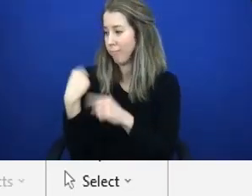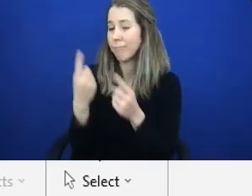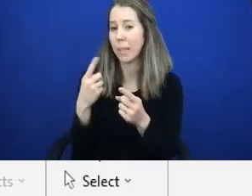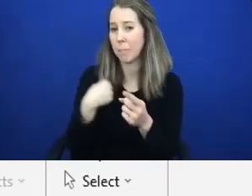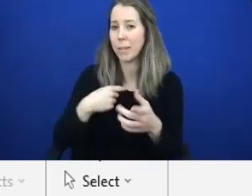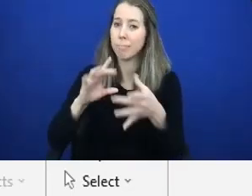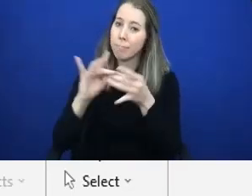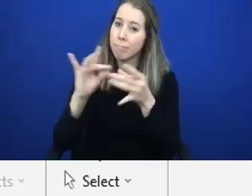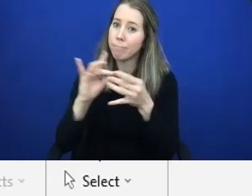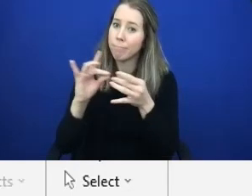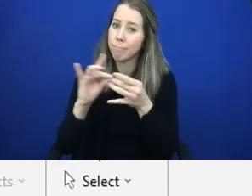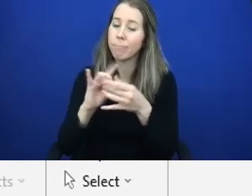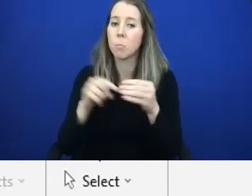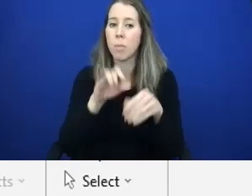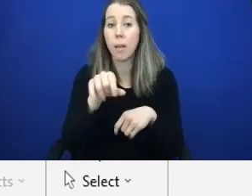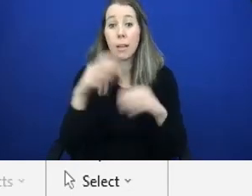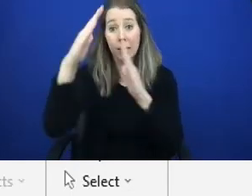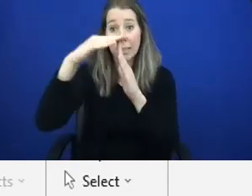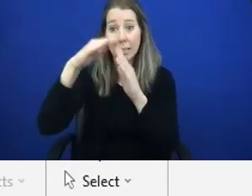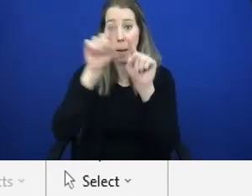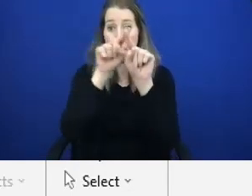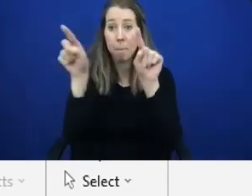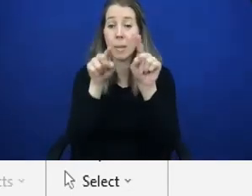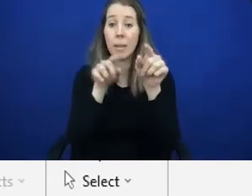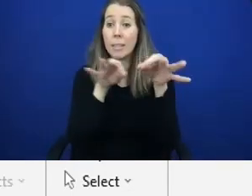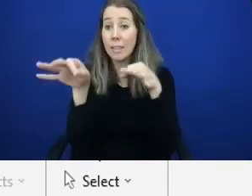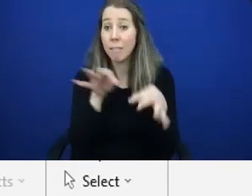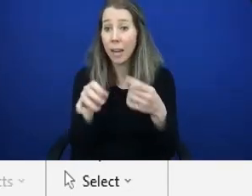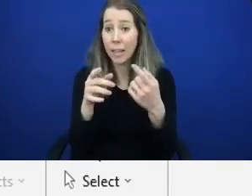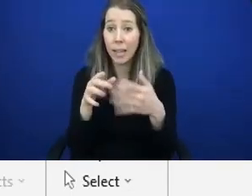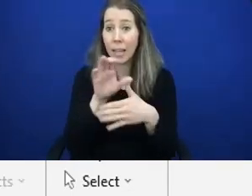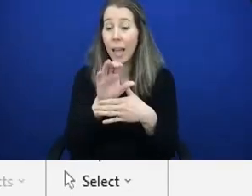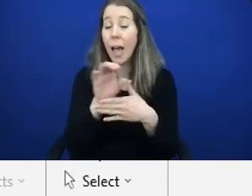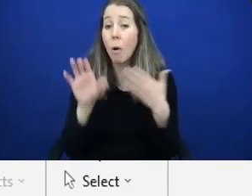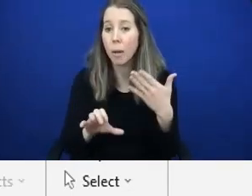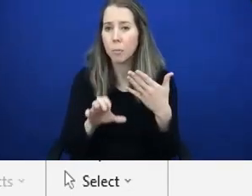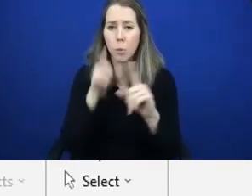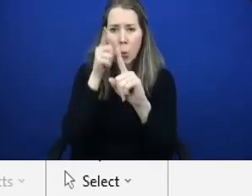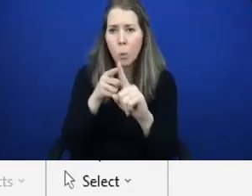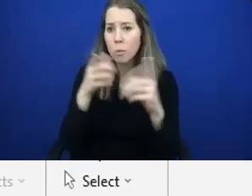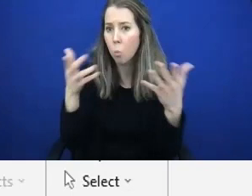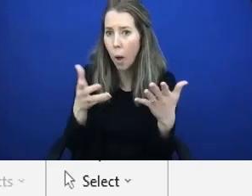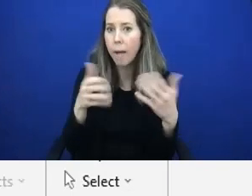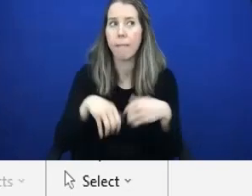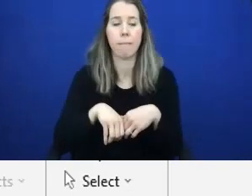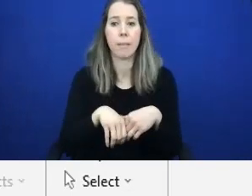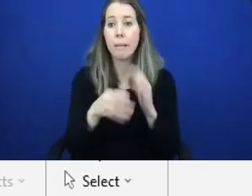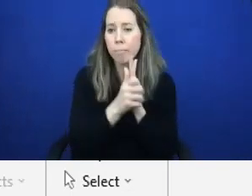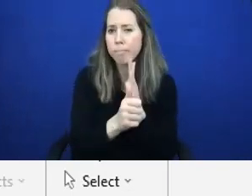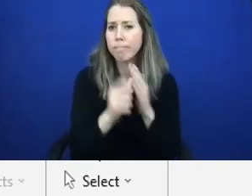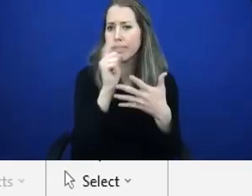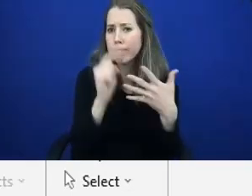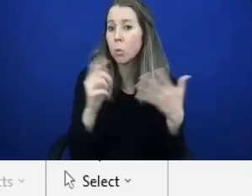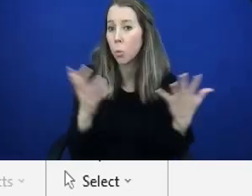about. At the top of the circle is defining outcomes. What are those goals? What are those competencies